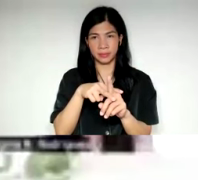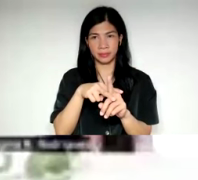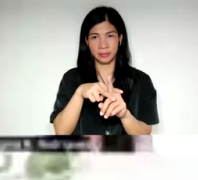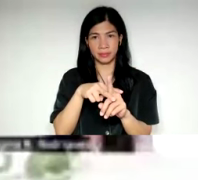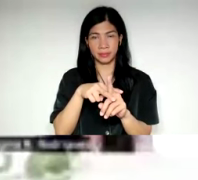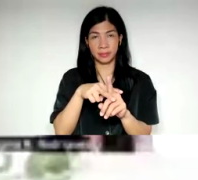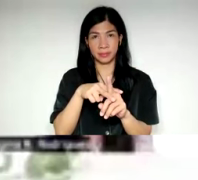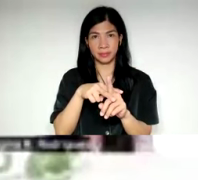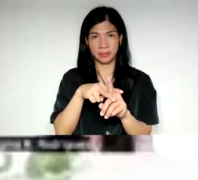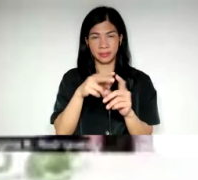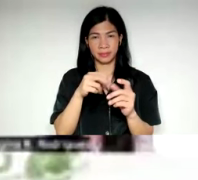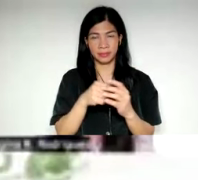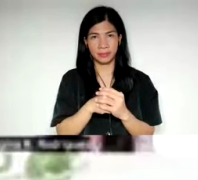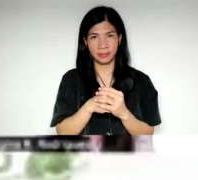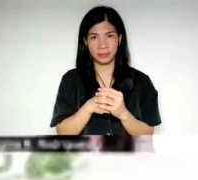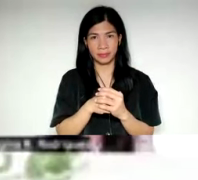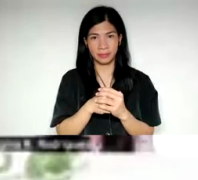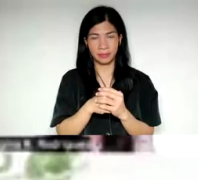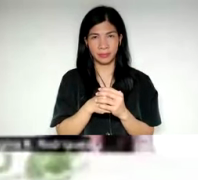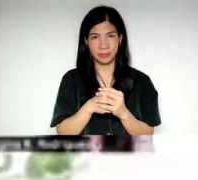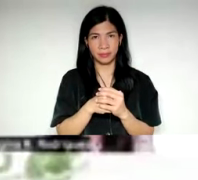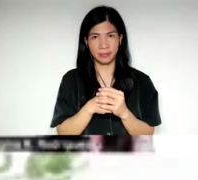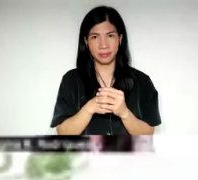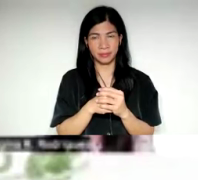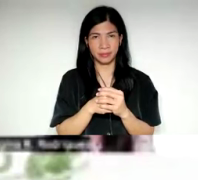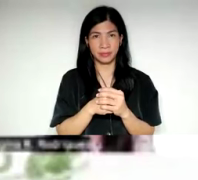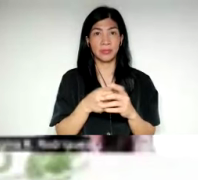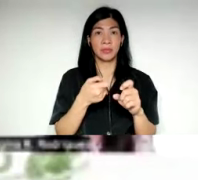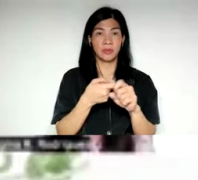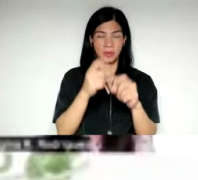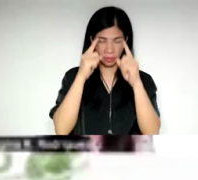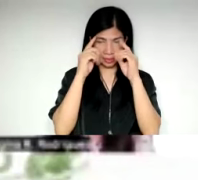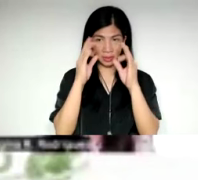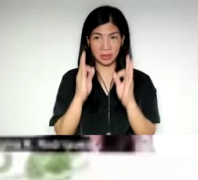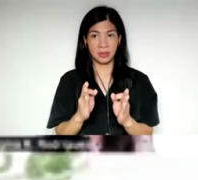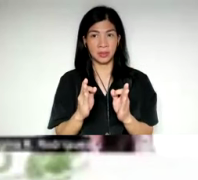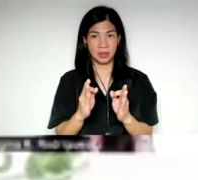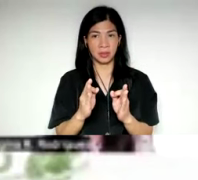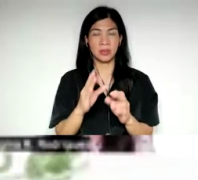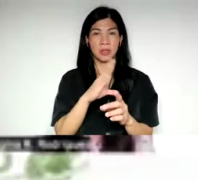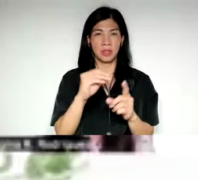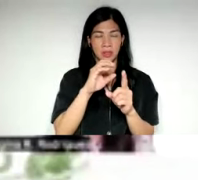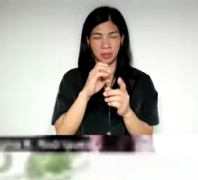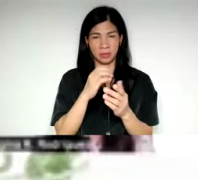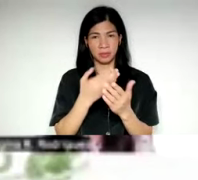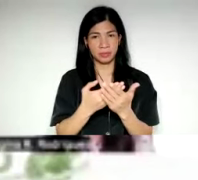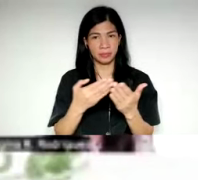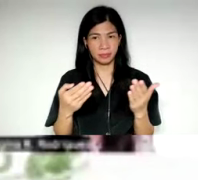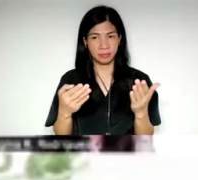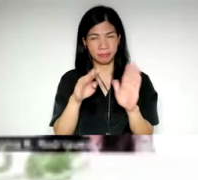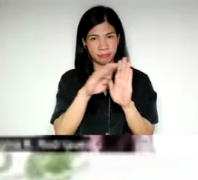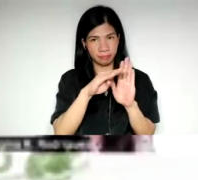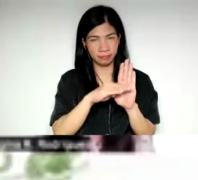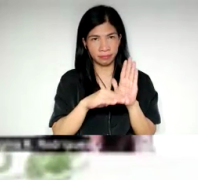which starts from the decision context.